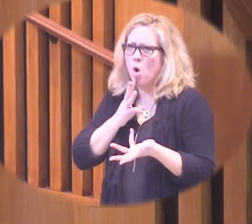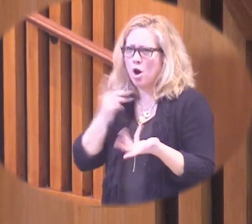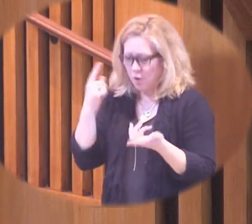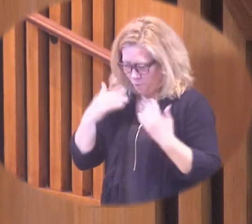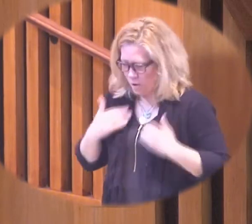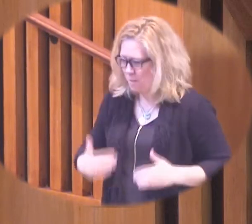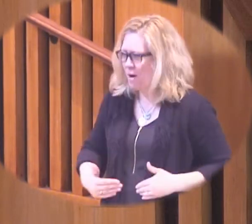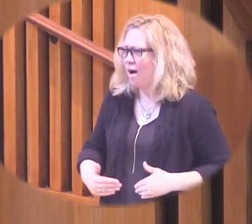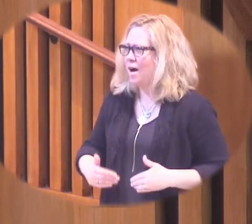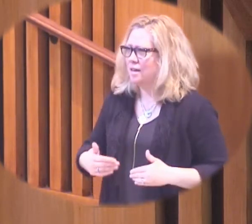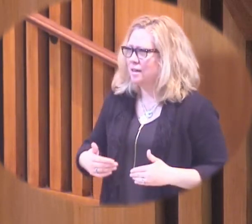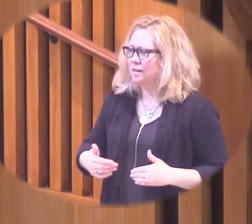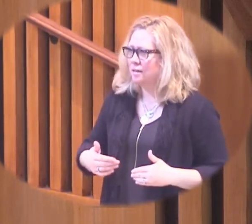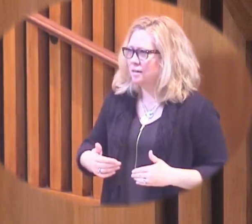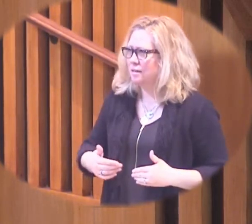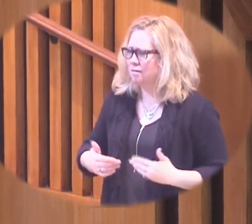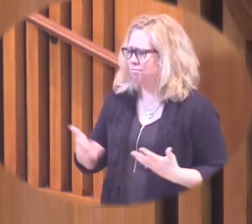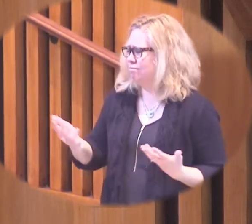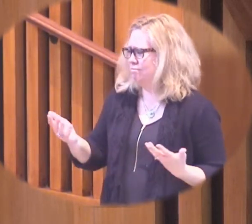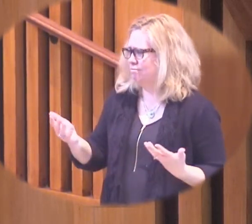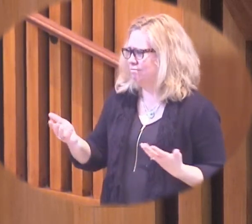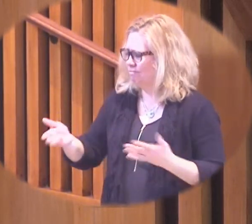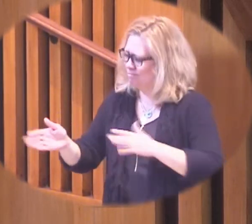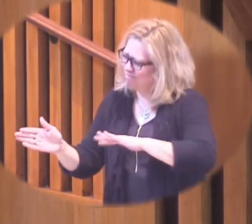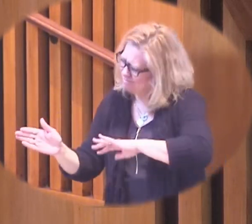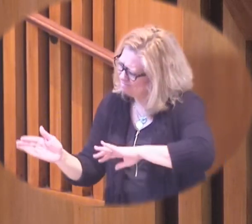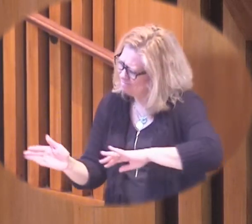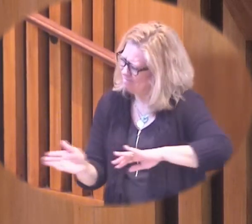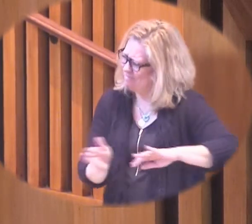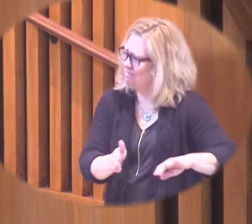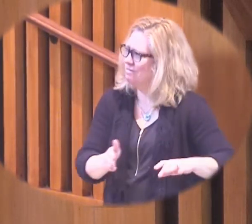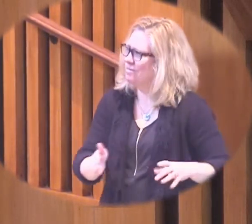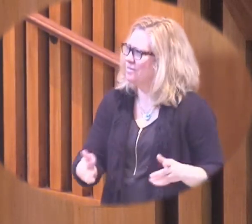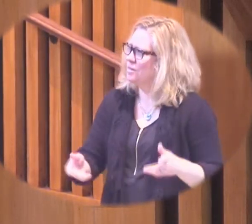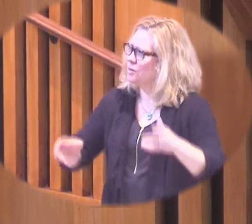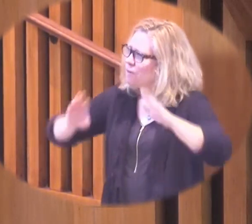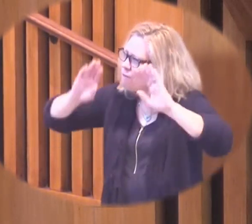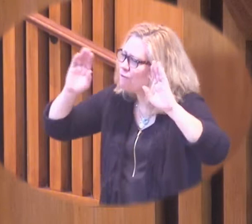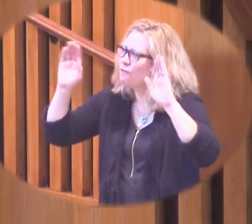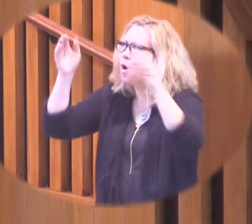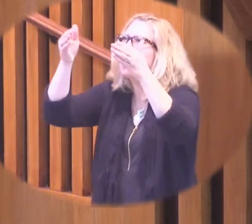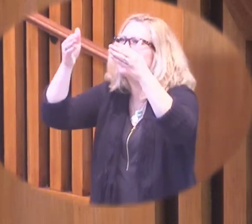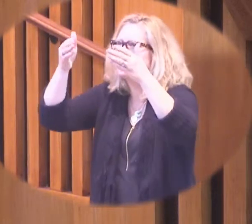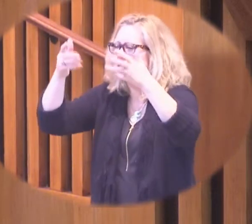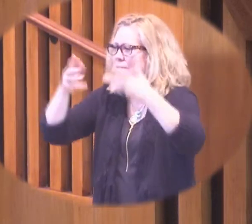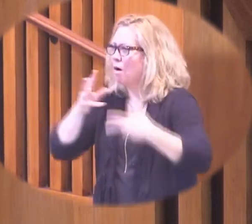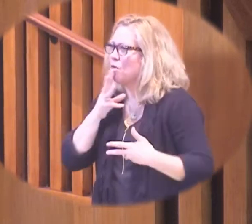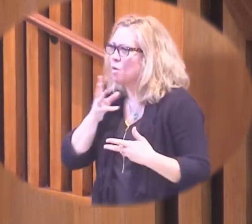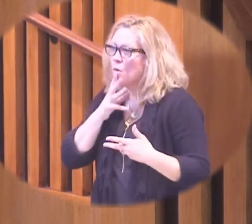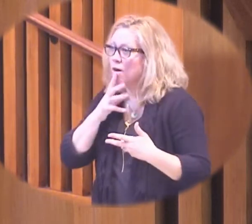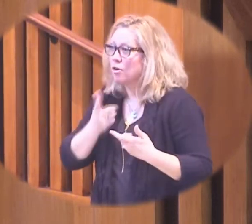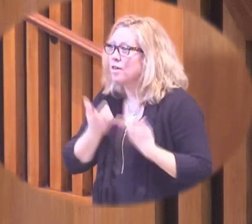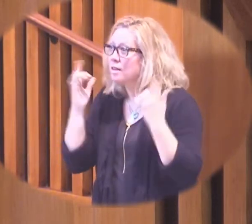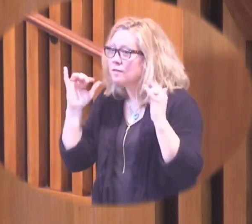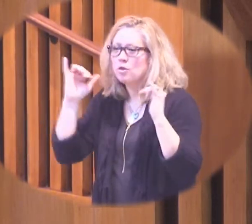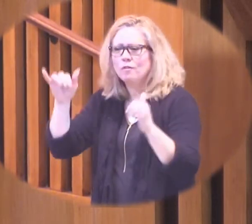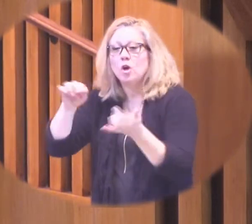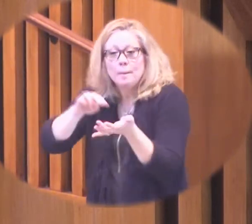body to the water that is going to last forever, namely his